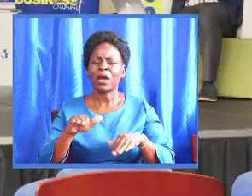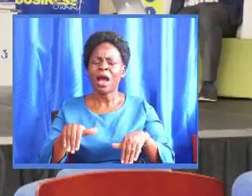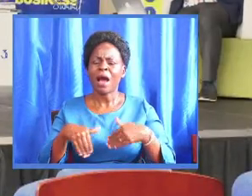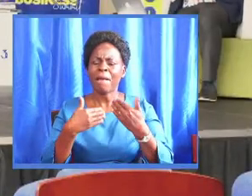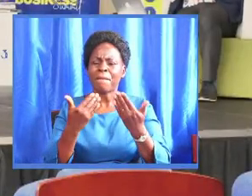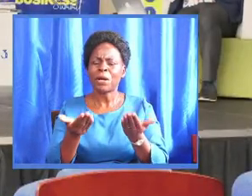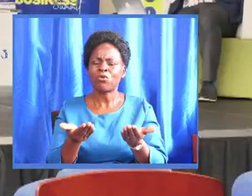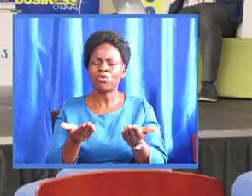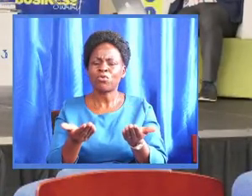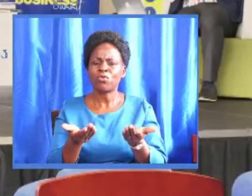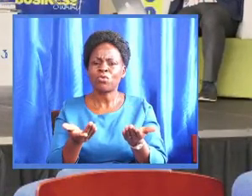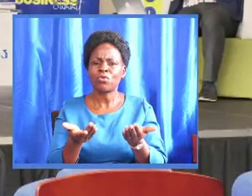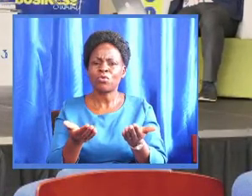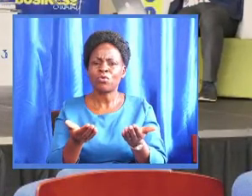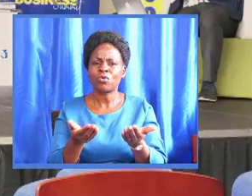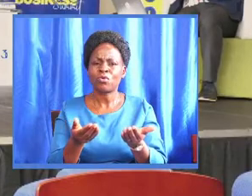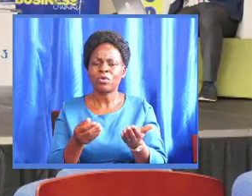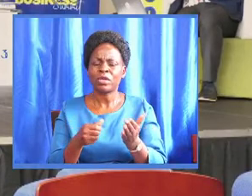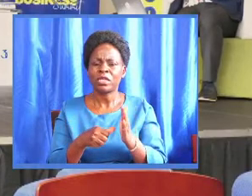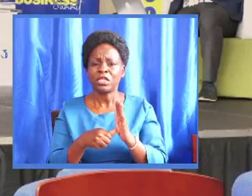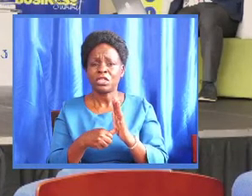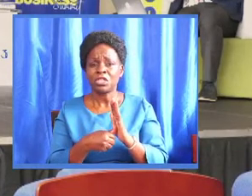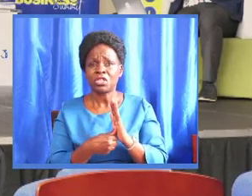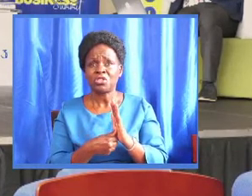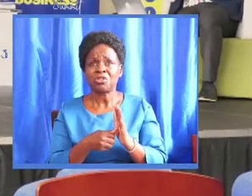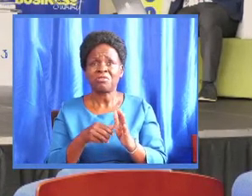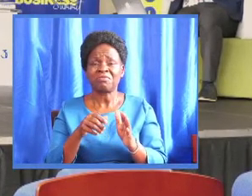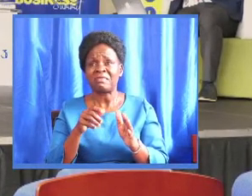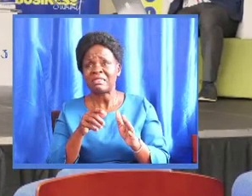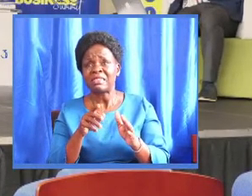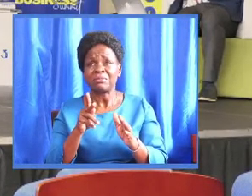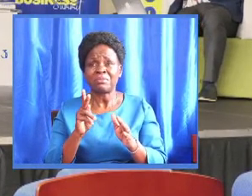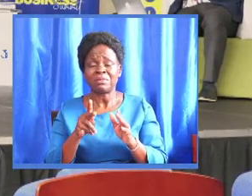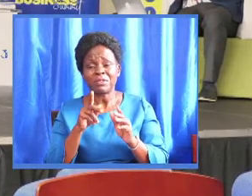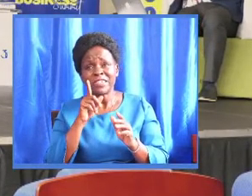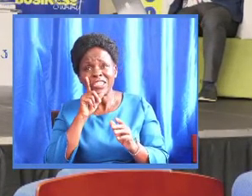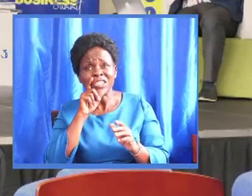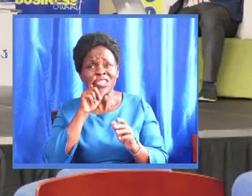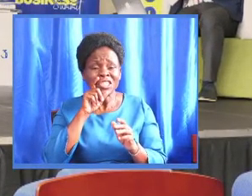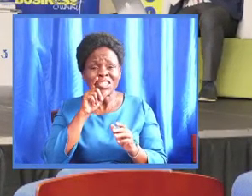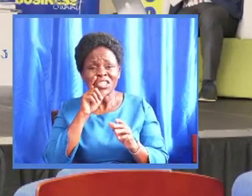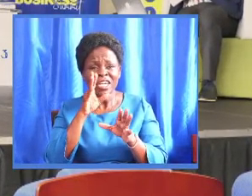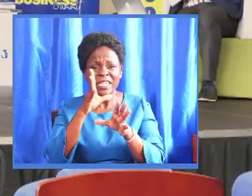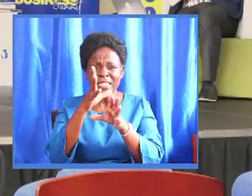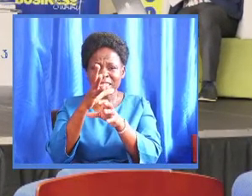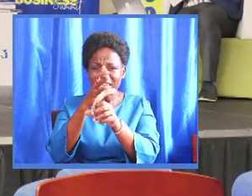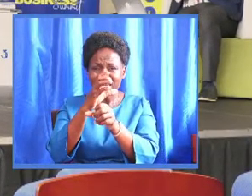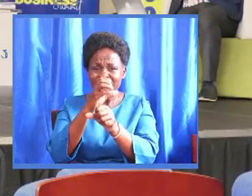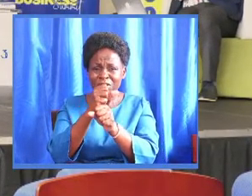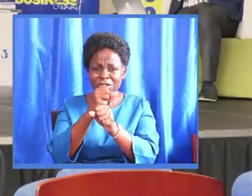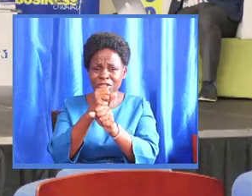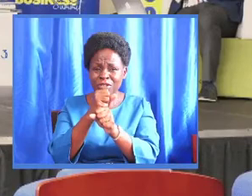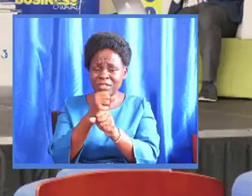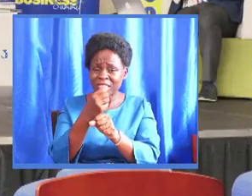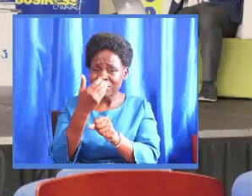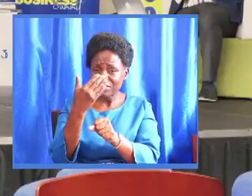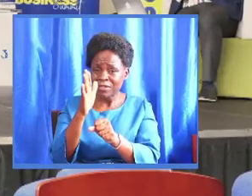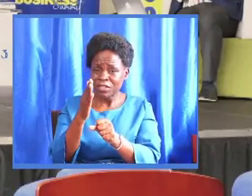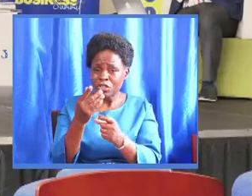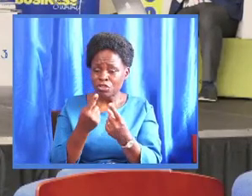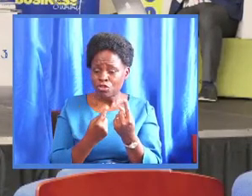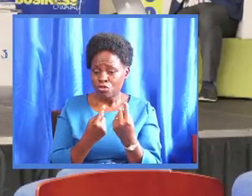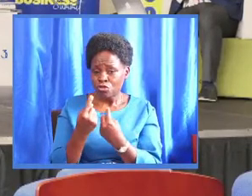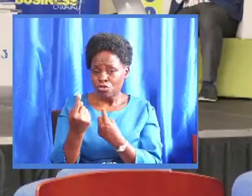the issue of the uncertainty generally? As the association, have you talked